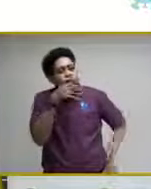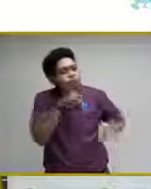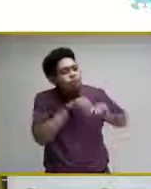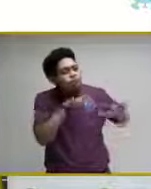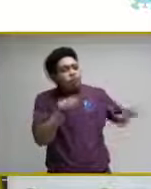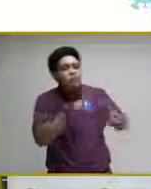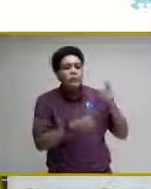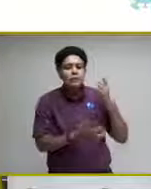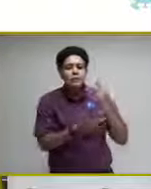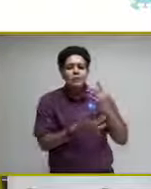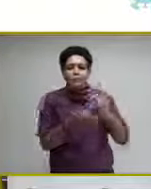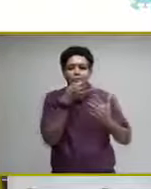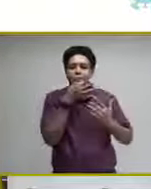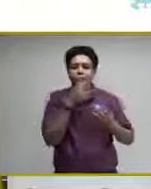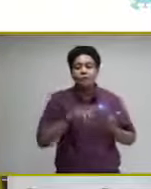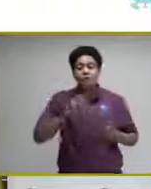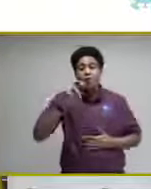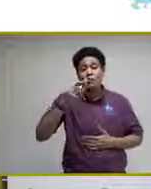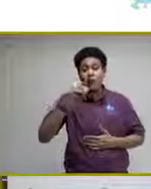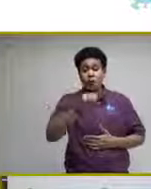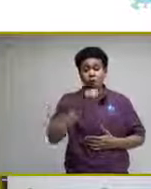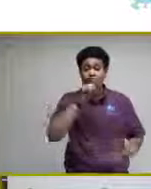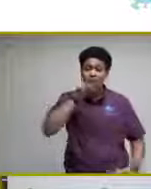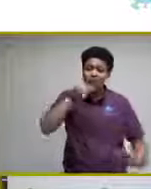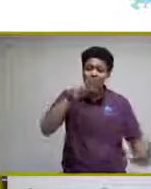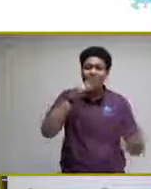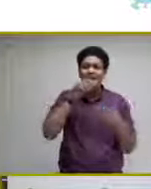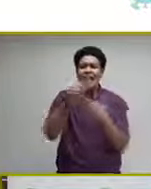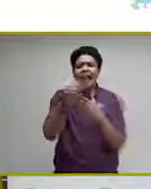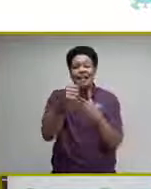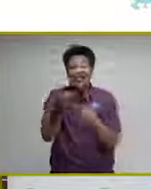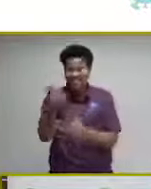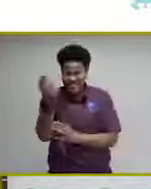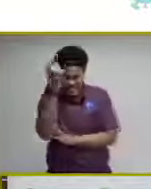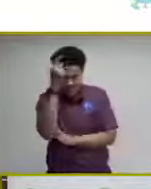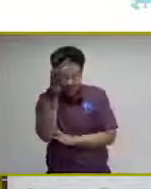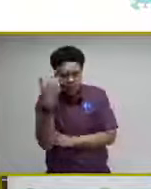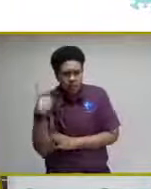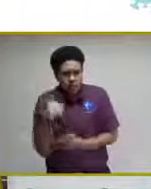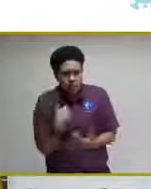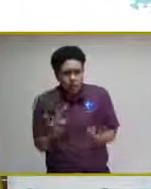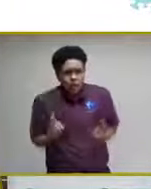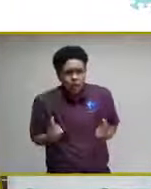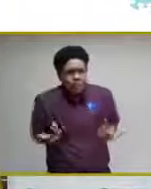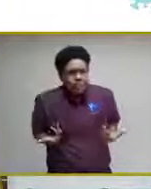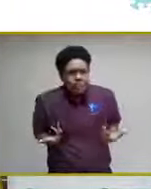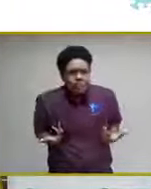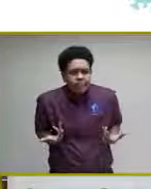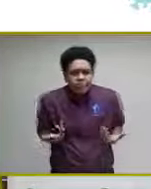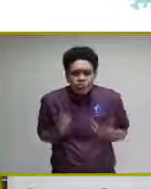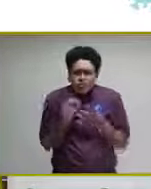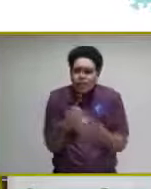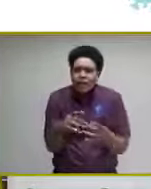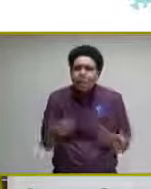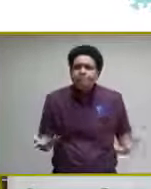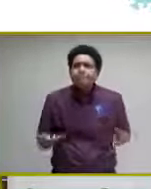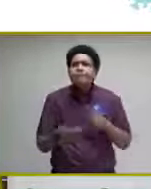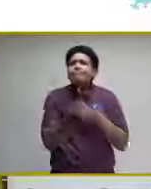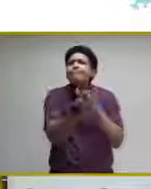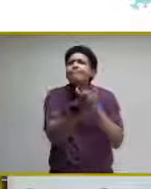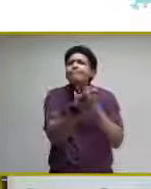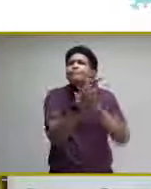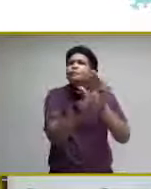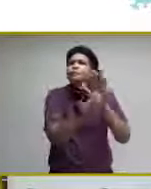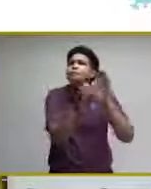technical expertise of the WHO to provide guidance. And again, we are doing this in terms of the guiding